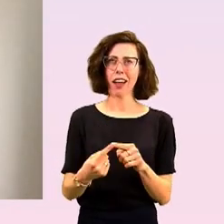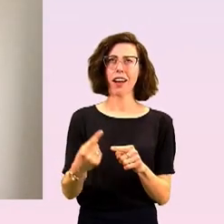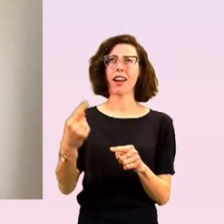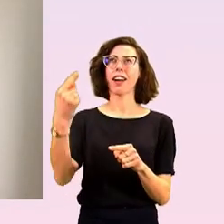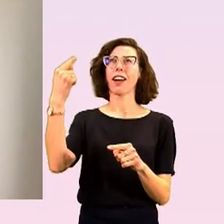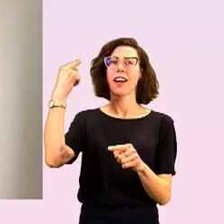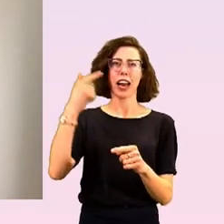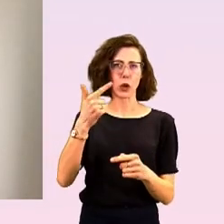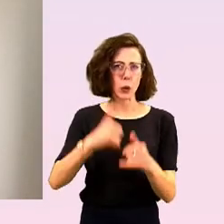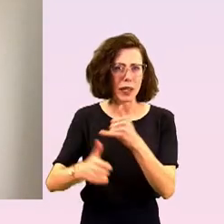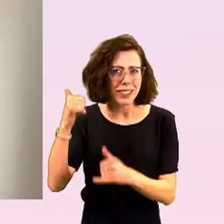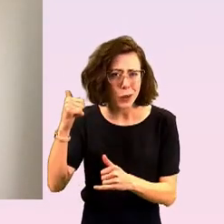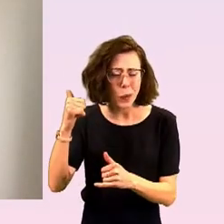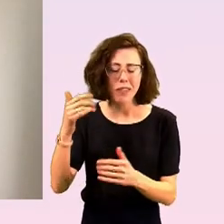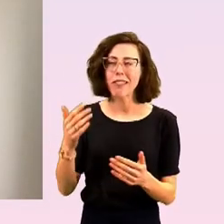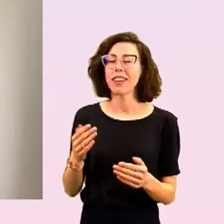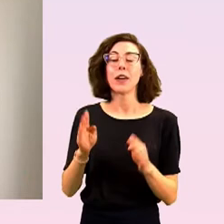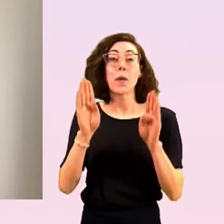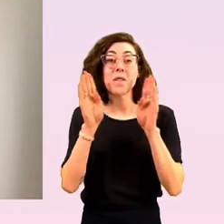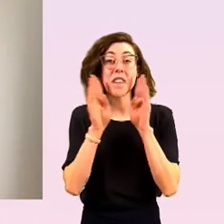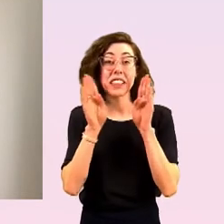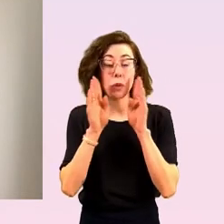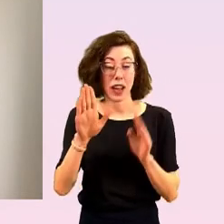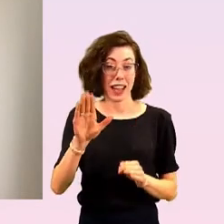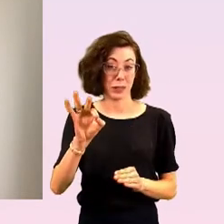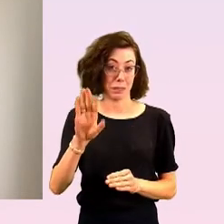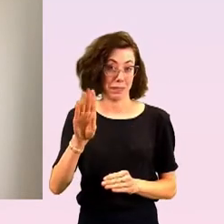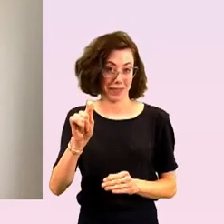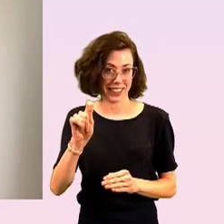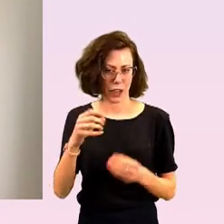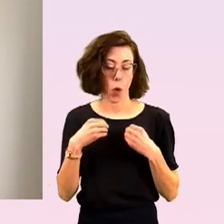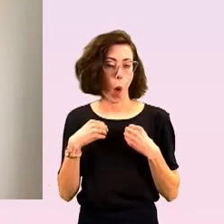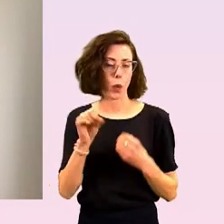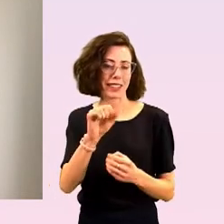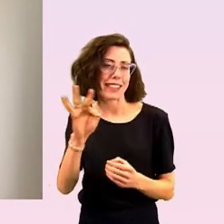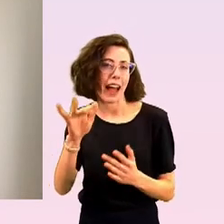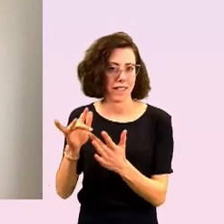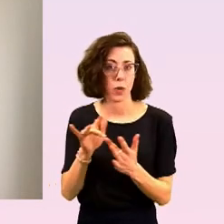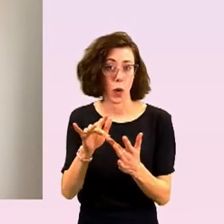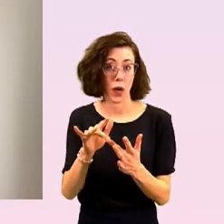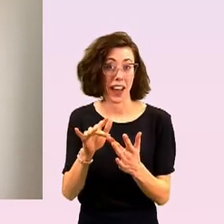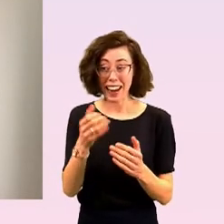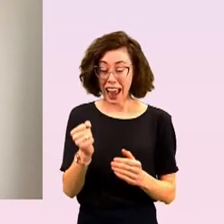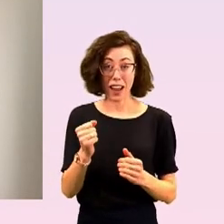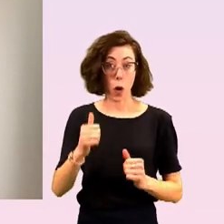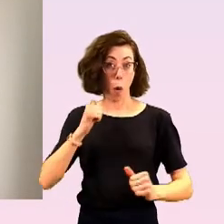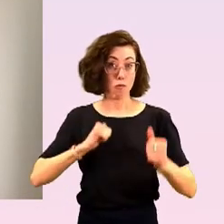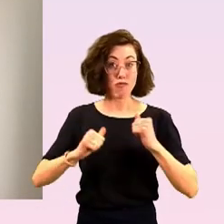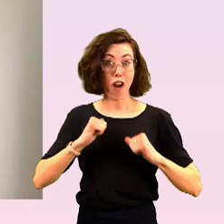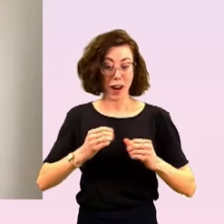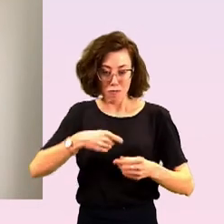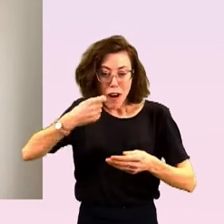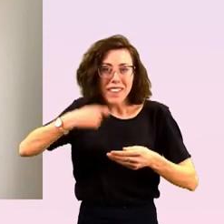Two years ago? And so Facebook's LGBT staff network had a Pride breakfast that was oversubscribed. It was one of